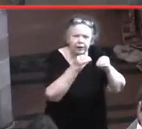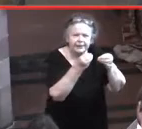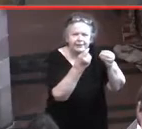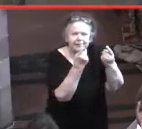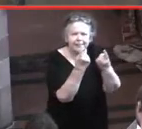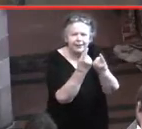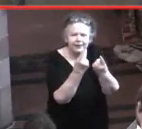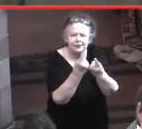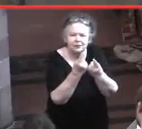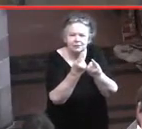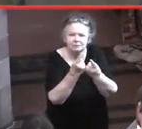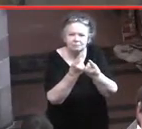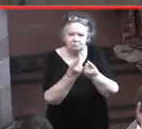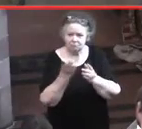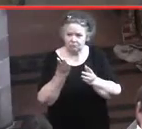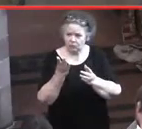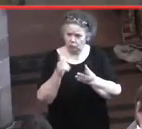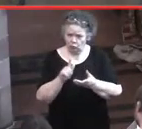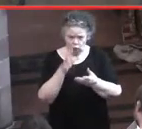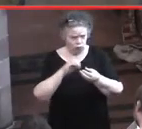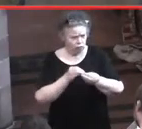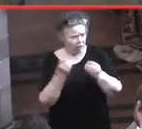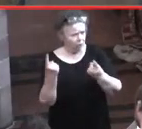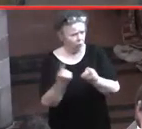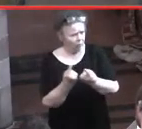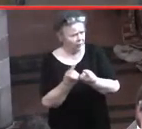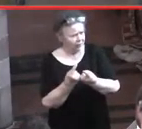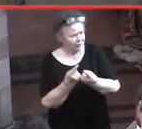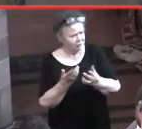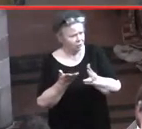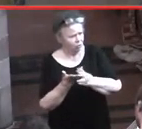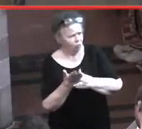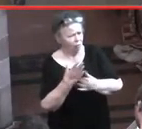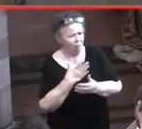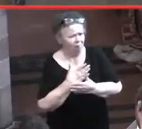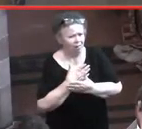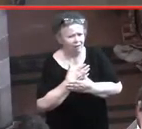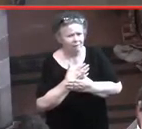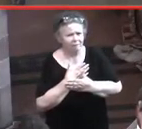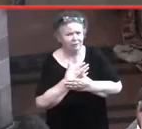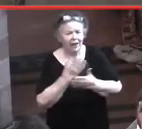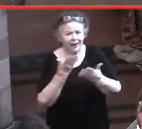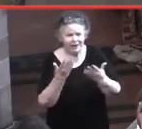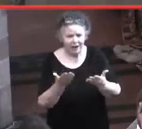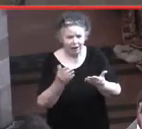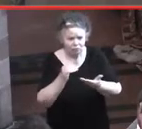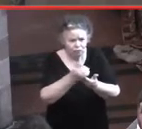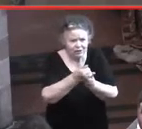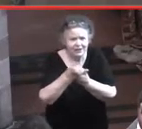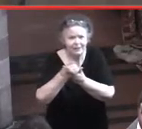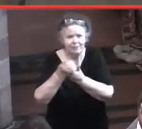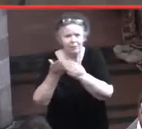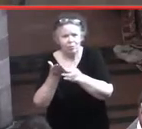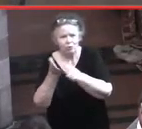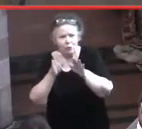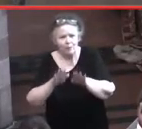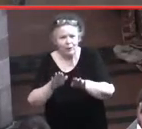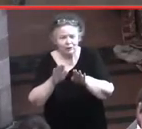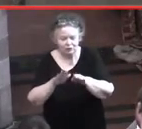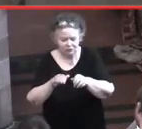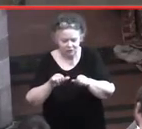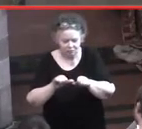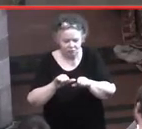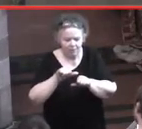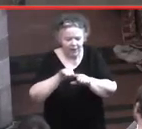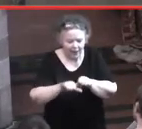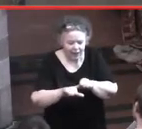In love you create all things, and in mercy you redeem them. From age to